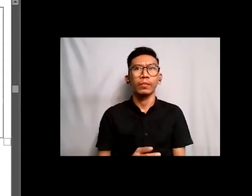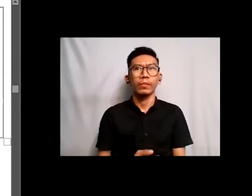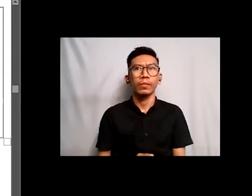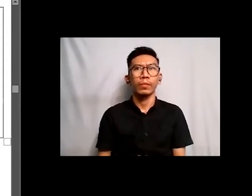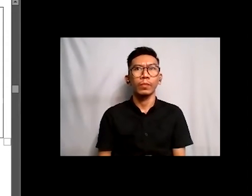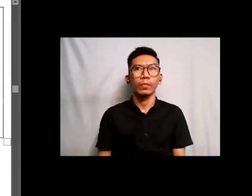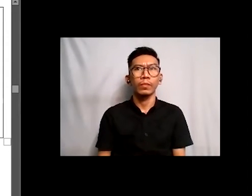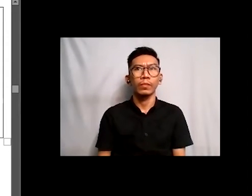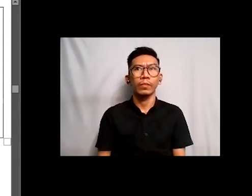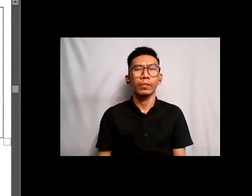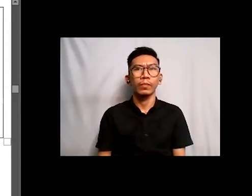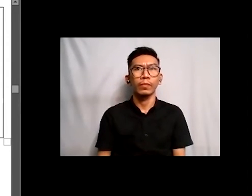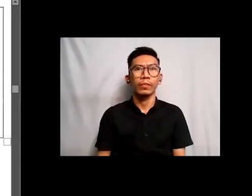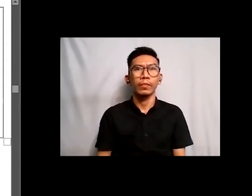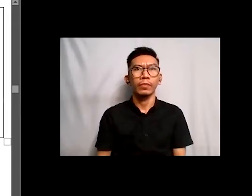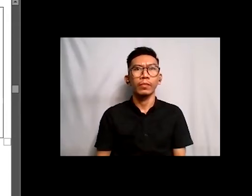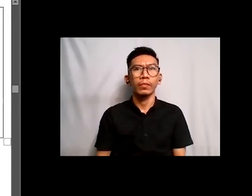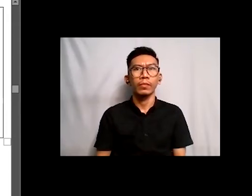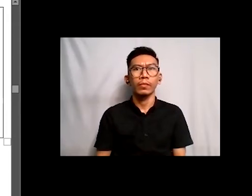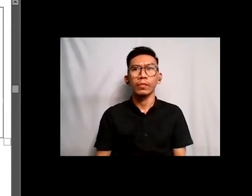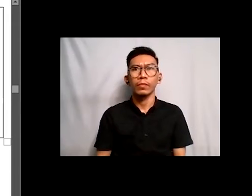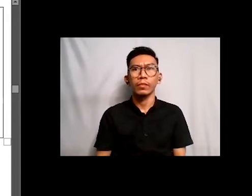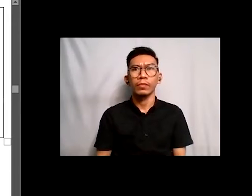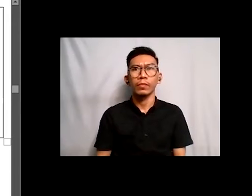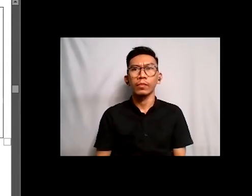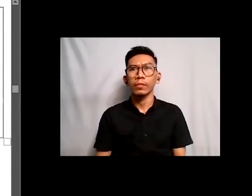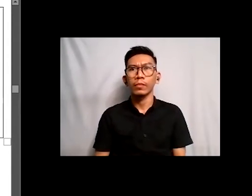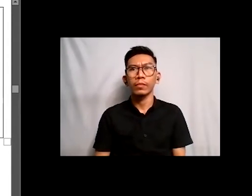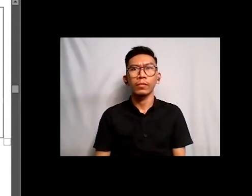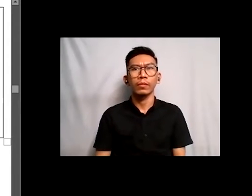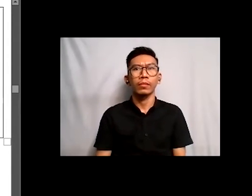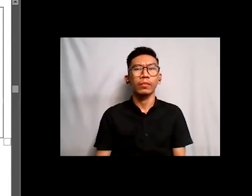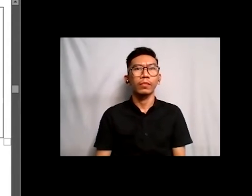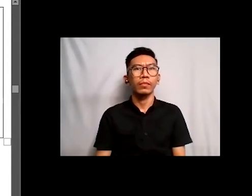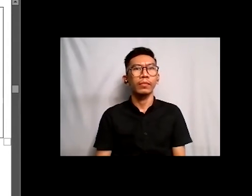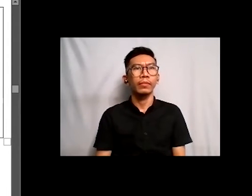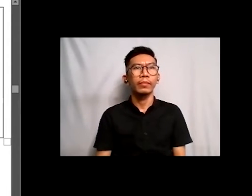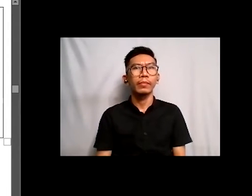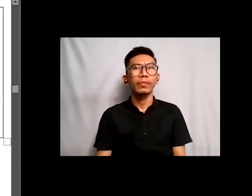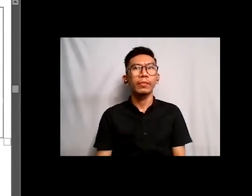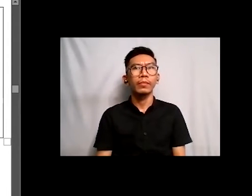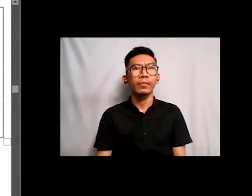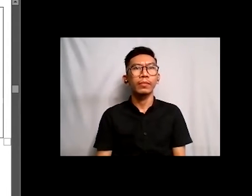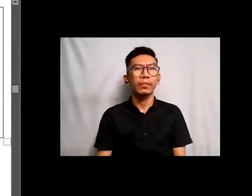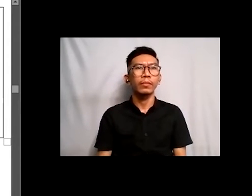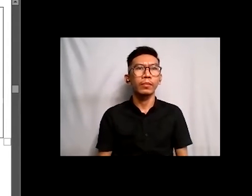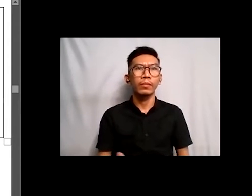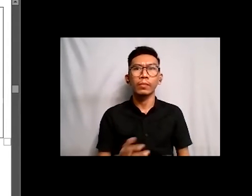So I think Nat is next. Nat? Nat, you say you have a comment?